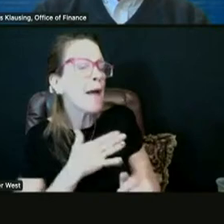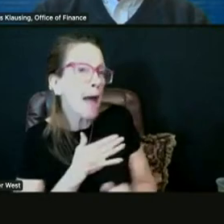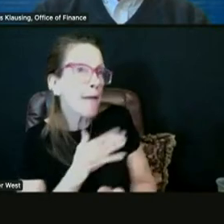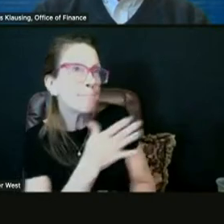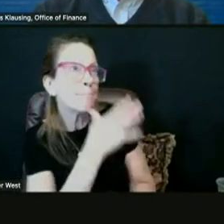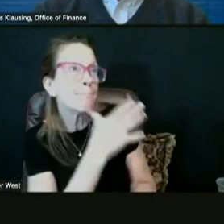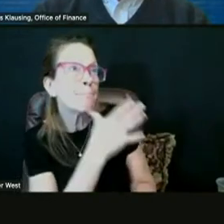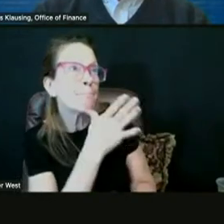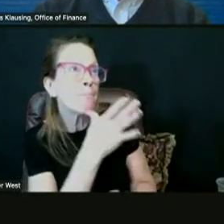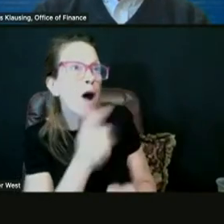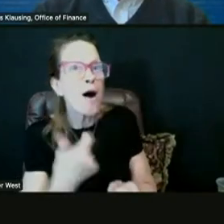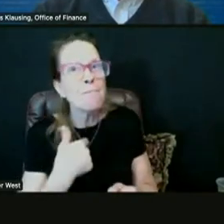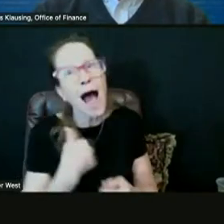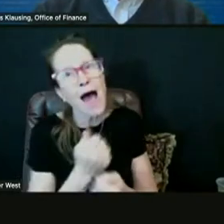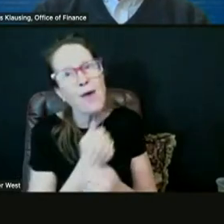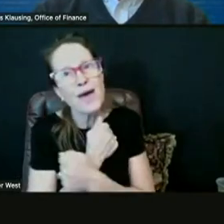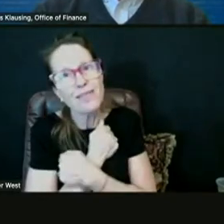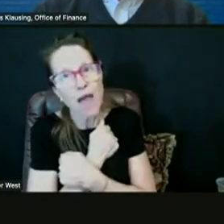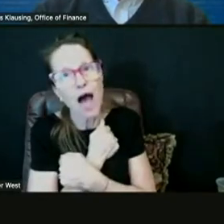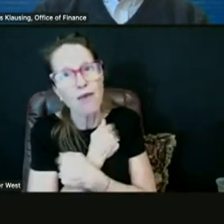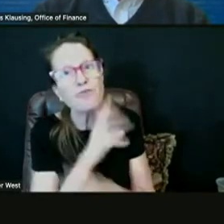and I would love to.